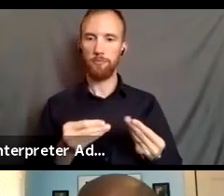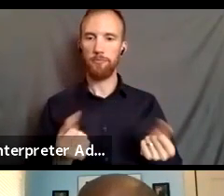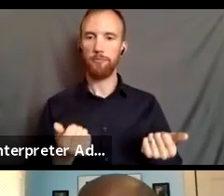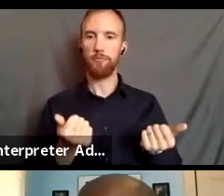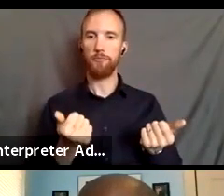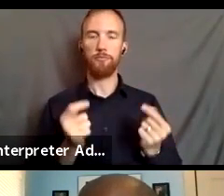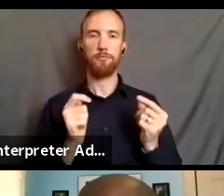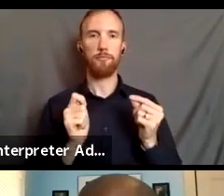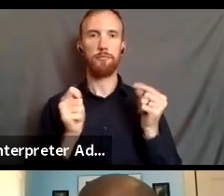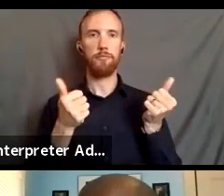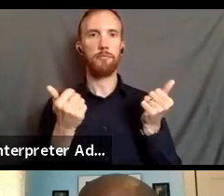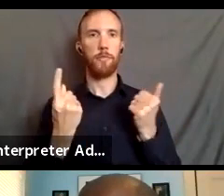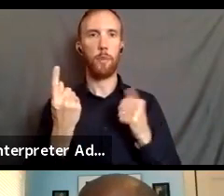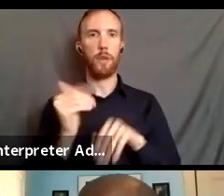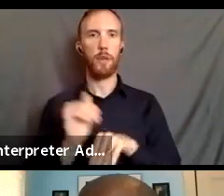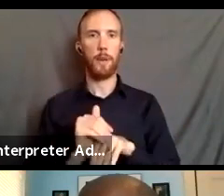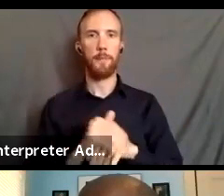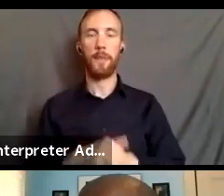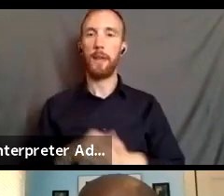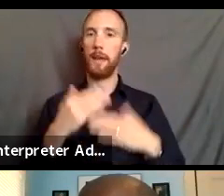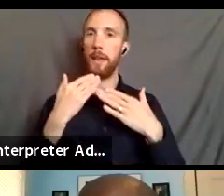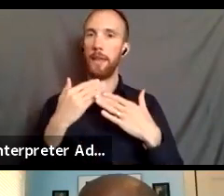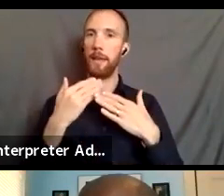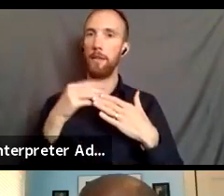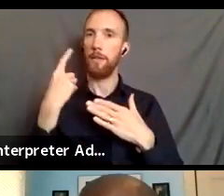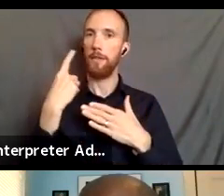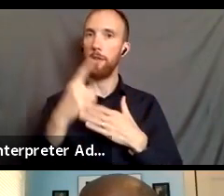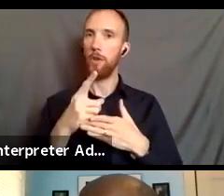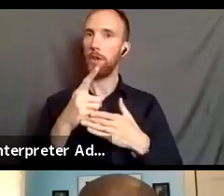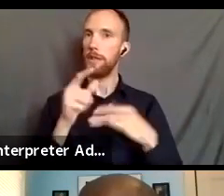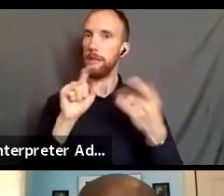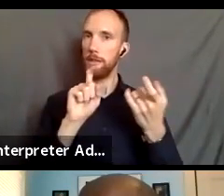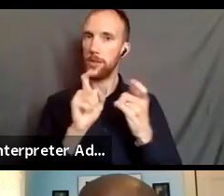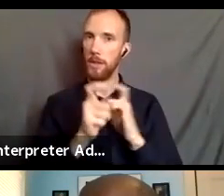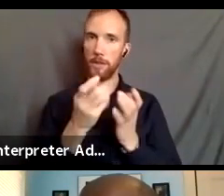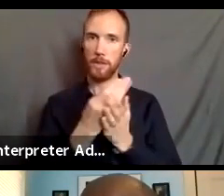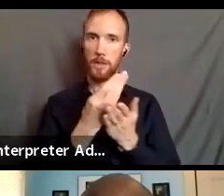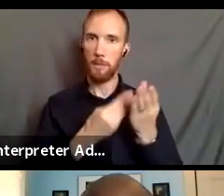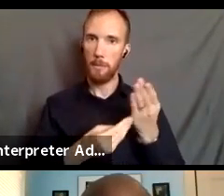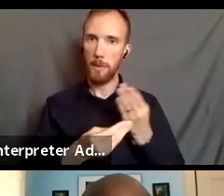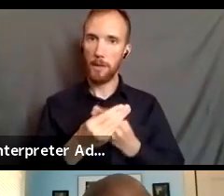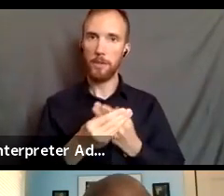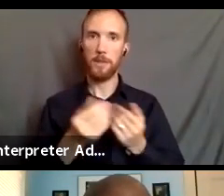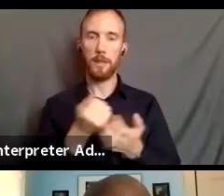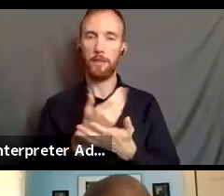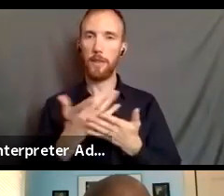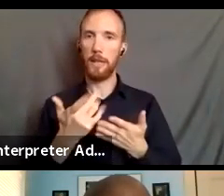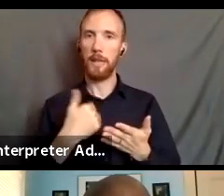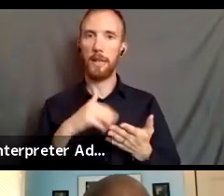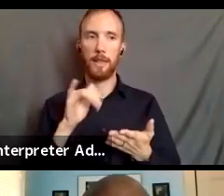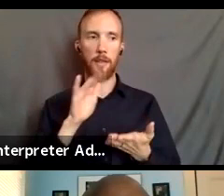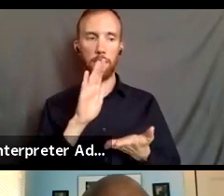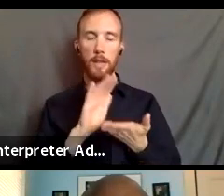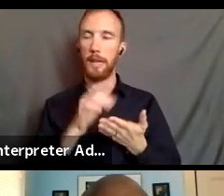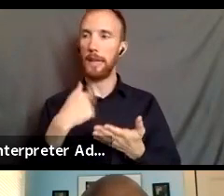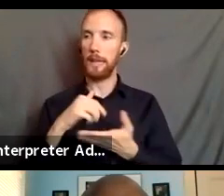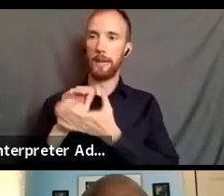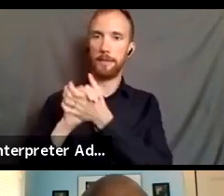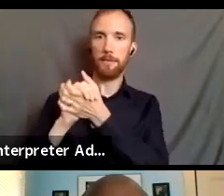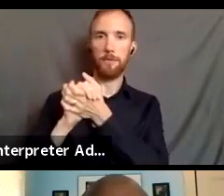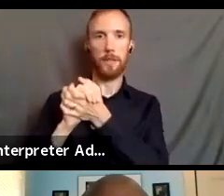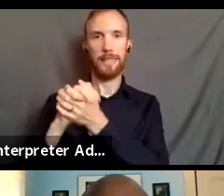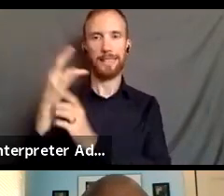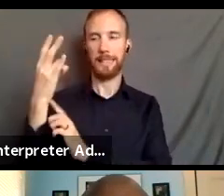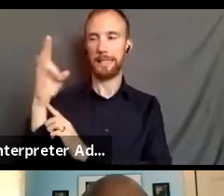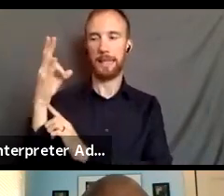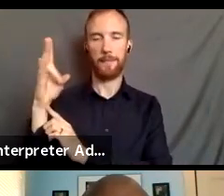iga and the reduction in the budget and particularly congratulate those 17 schools that have